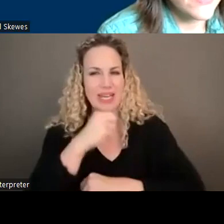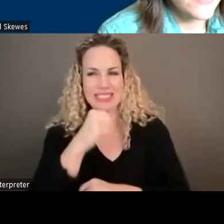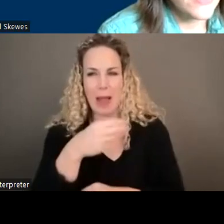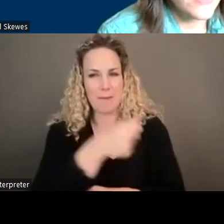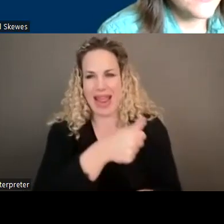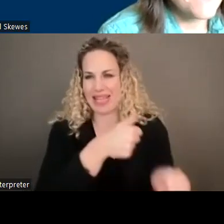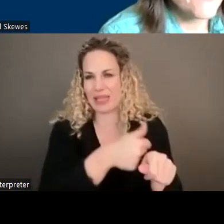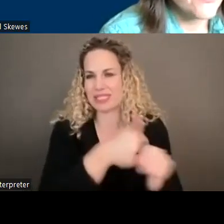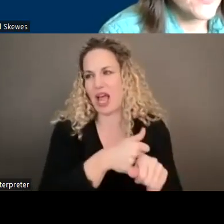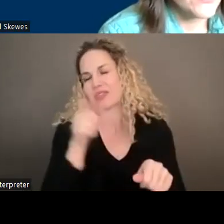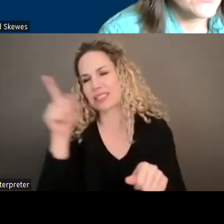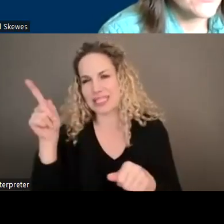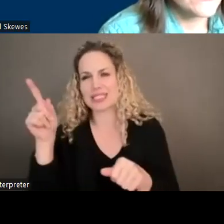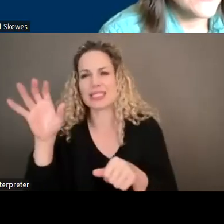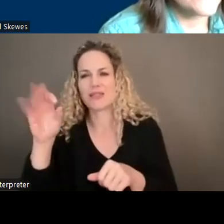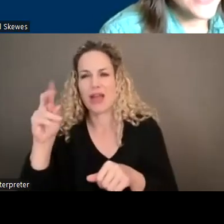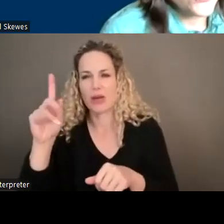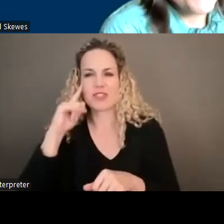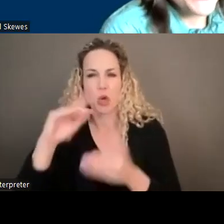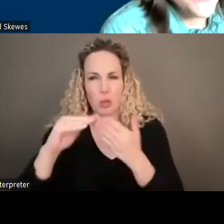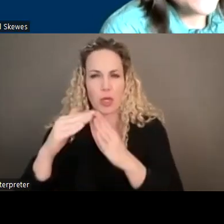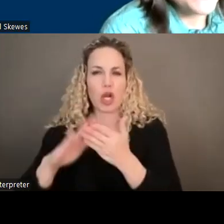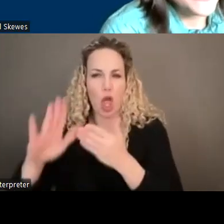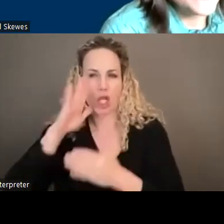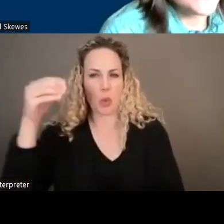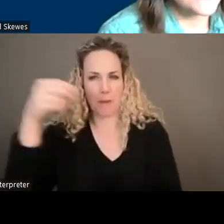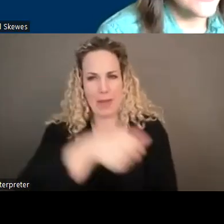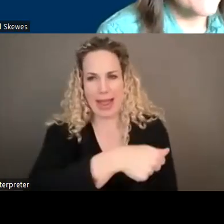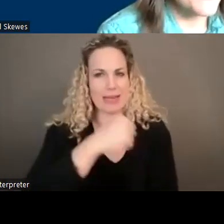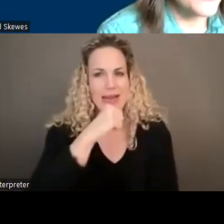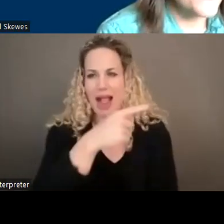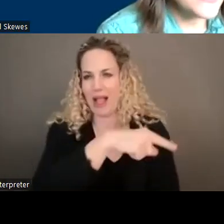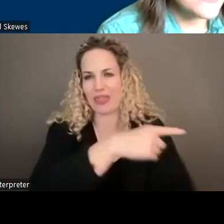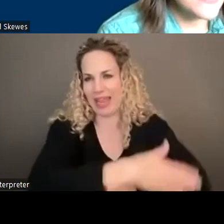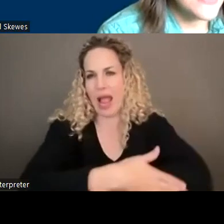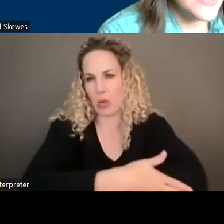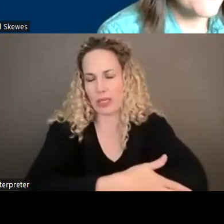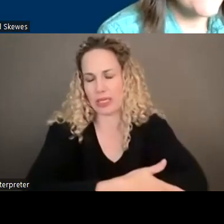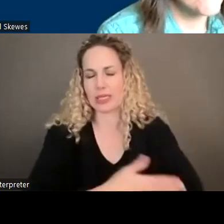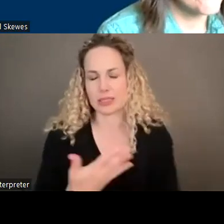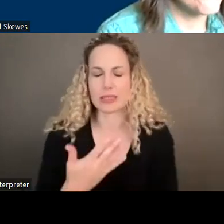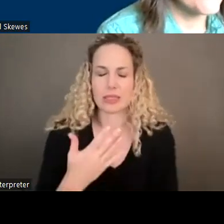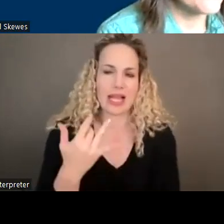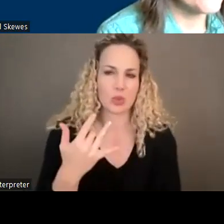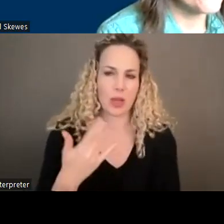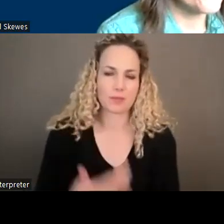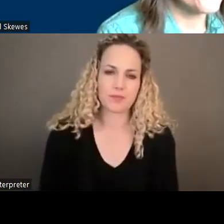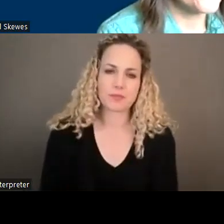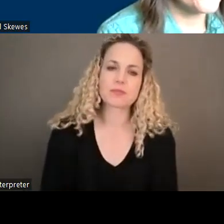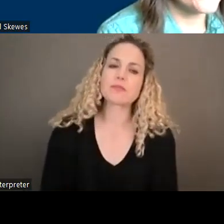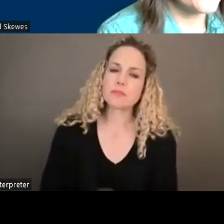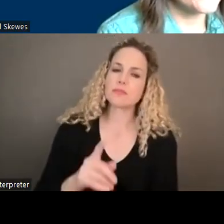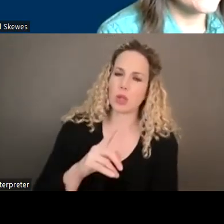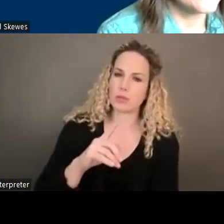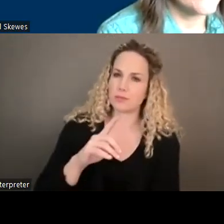payment. Oh, I see. Sí, los de stage That 1. could be the explanation. Ok, entonces lo que tengo que hacer es llamar por teléfono a la